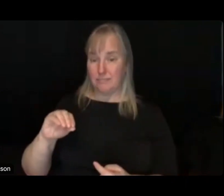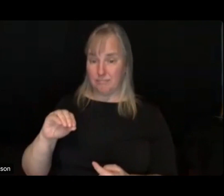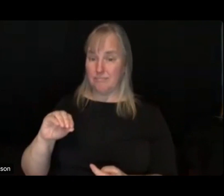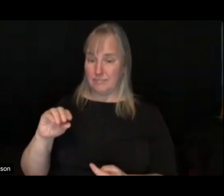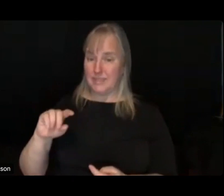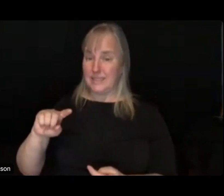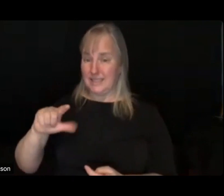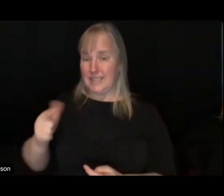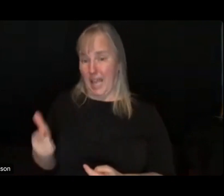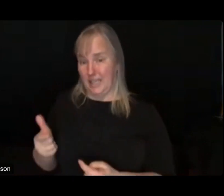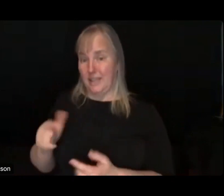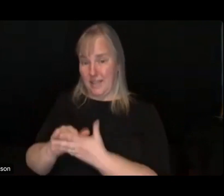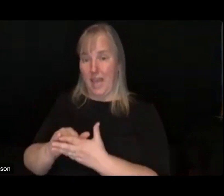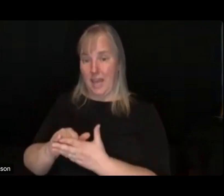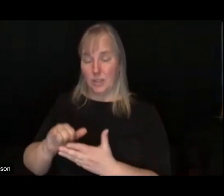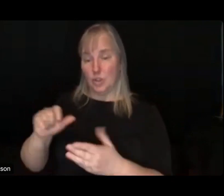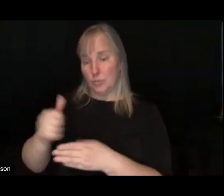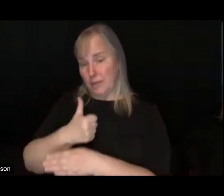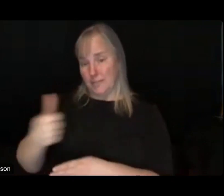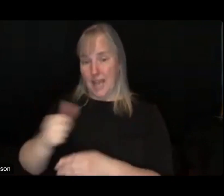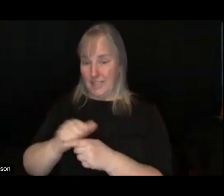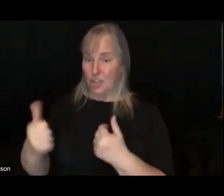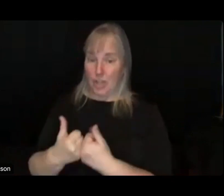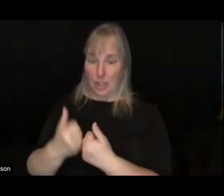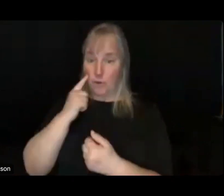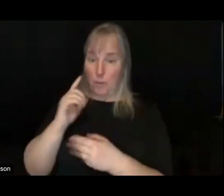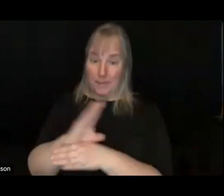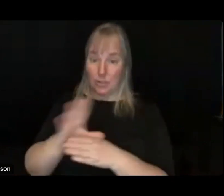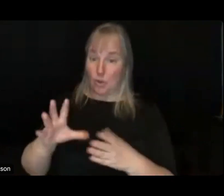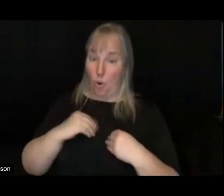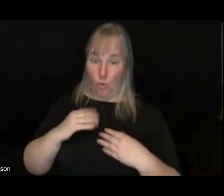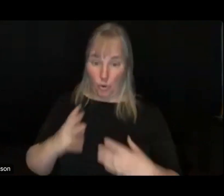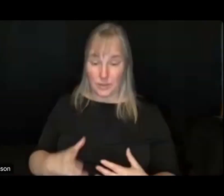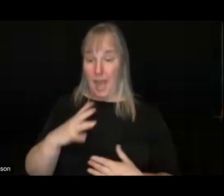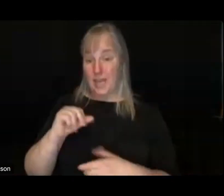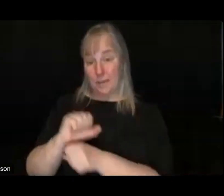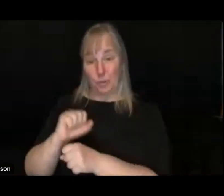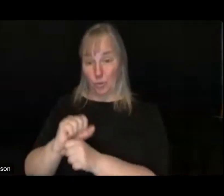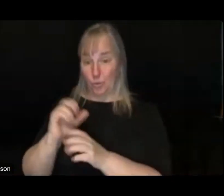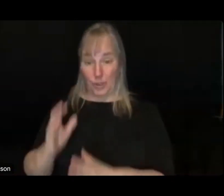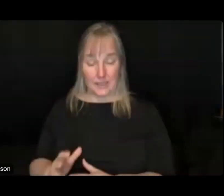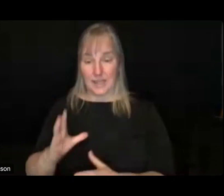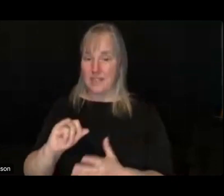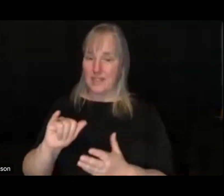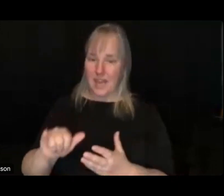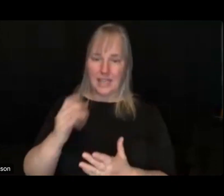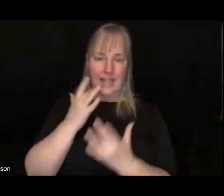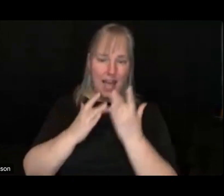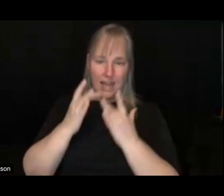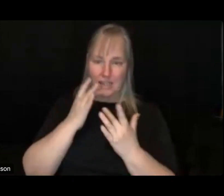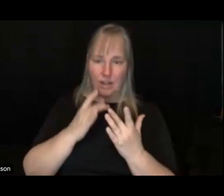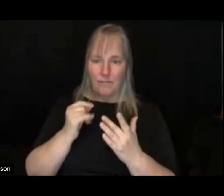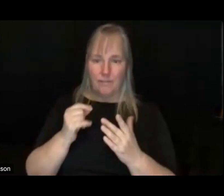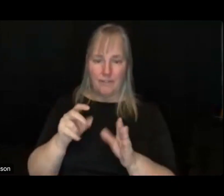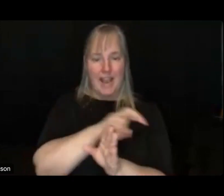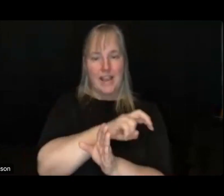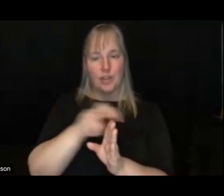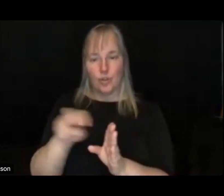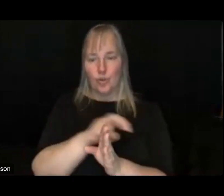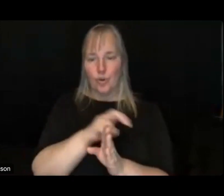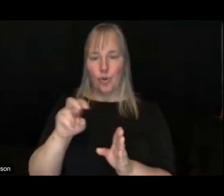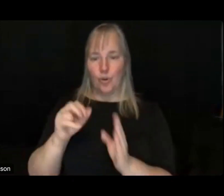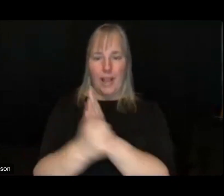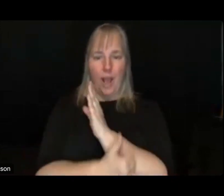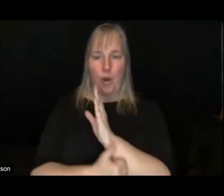challenge for business owners, but as well as their employees, and that lack of sort of inter-county public